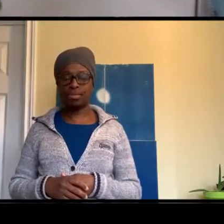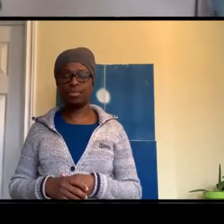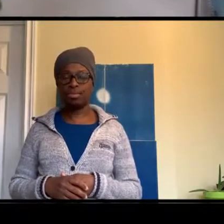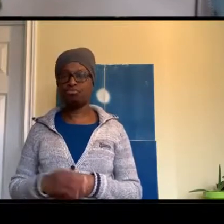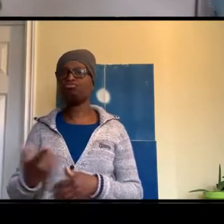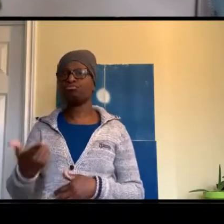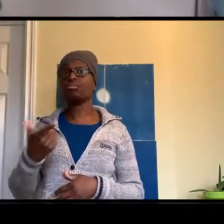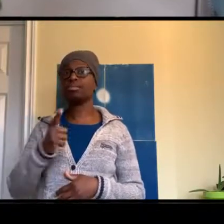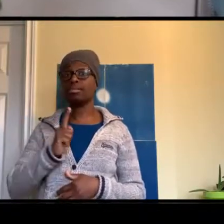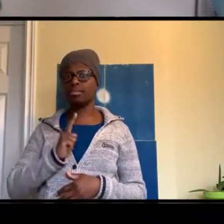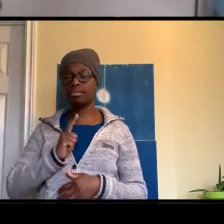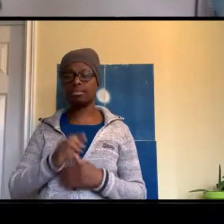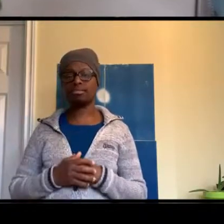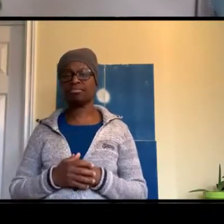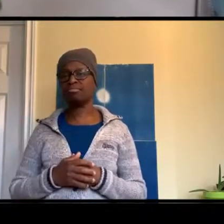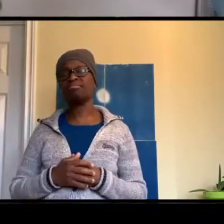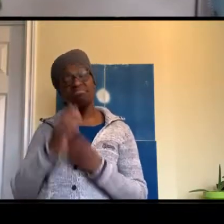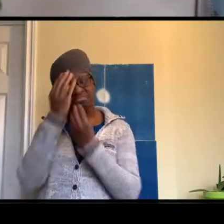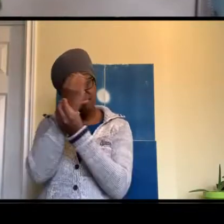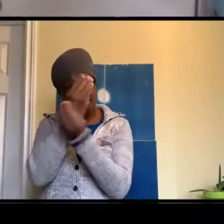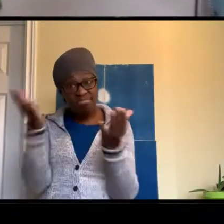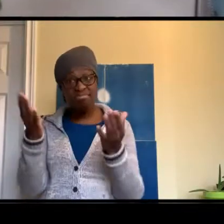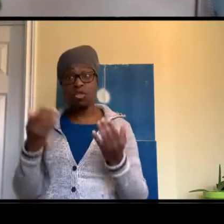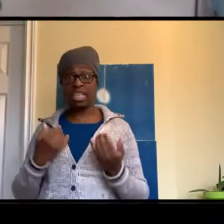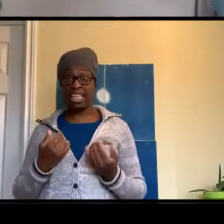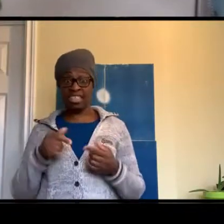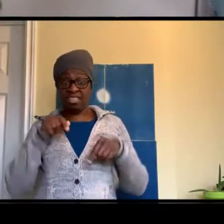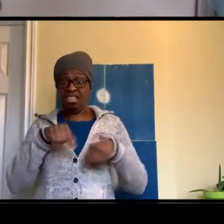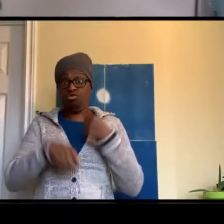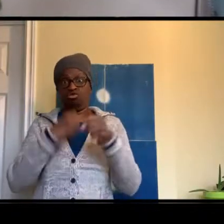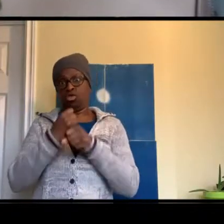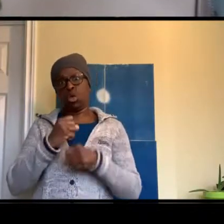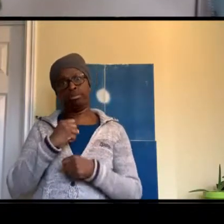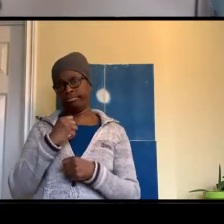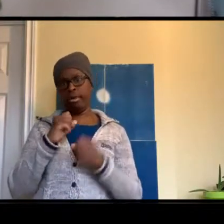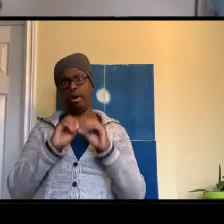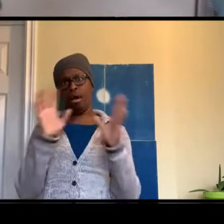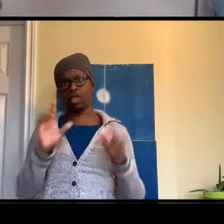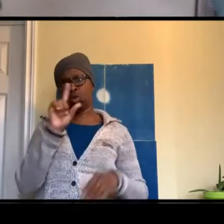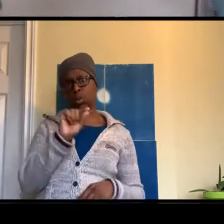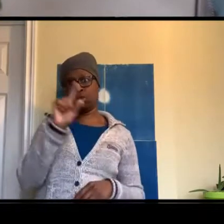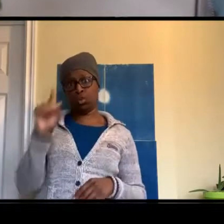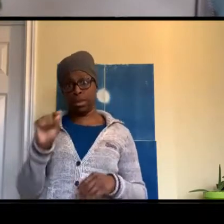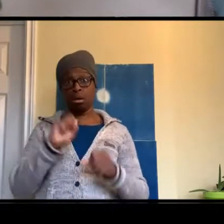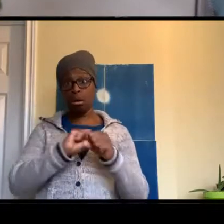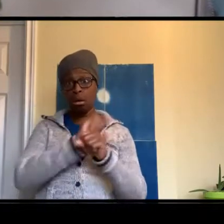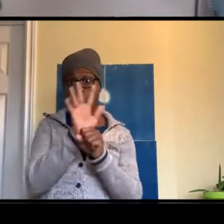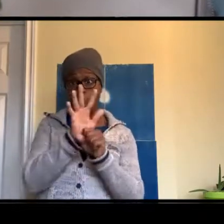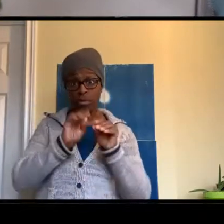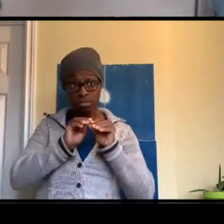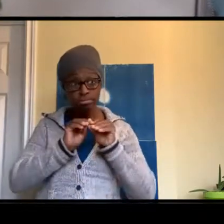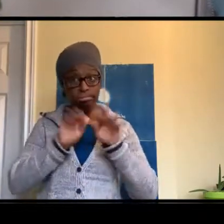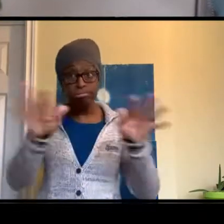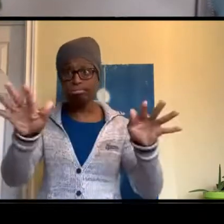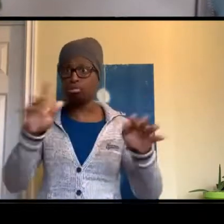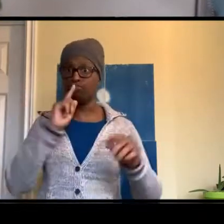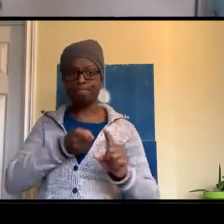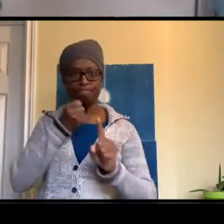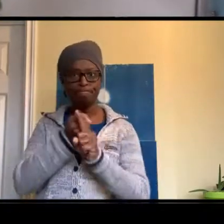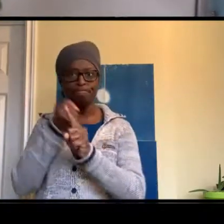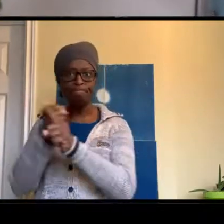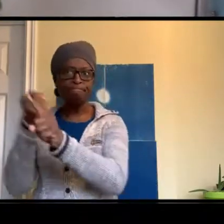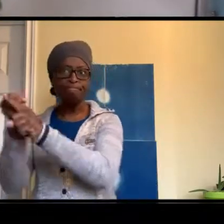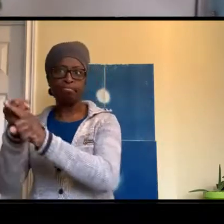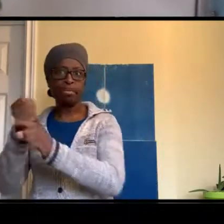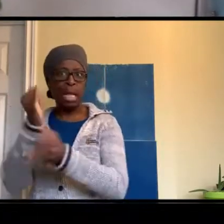to be pretty flexible with what they'll allow in terms of changing and shifting around. And that's why having that relationship with your program